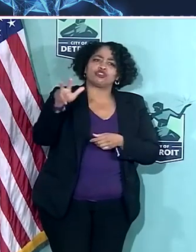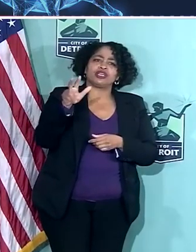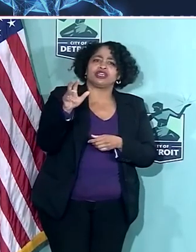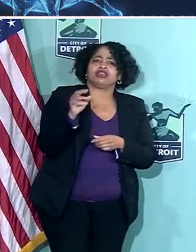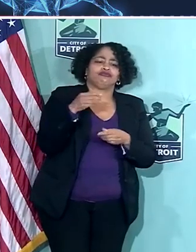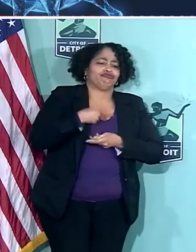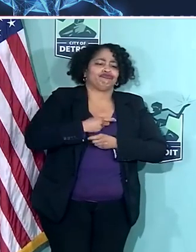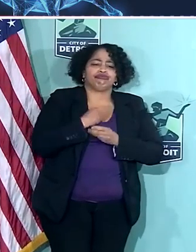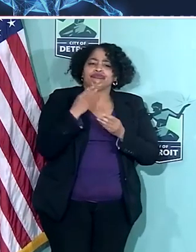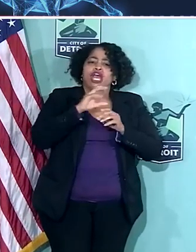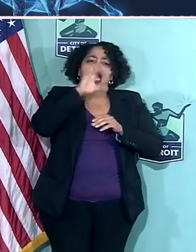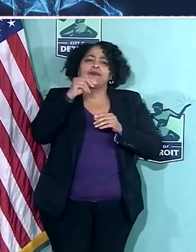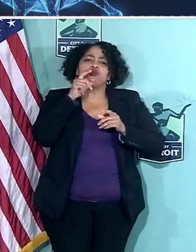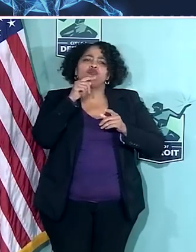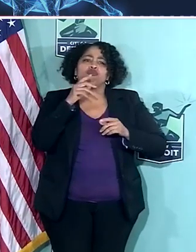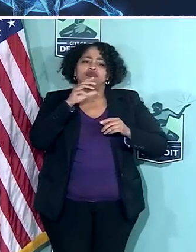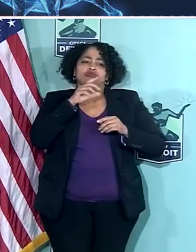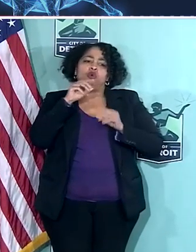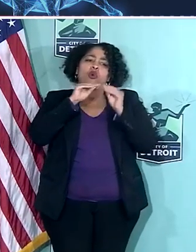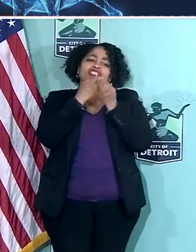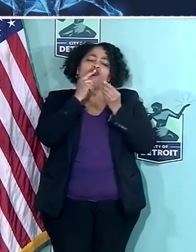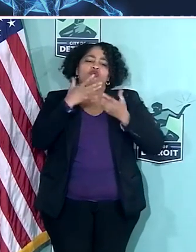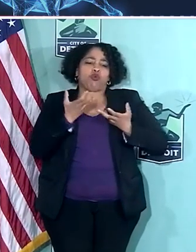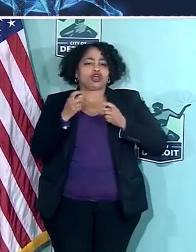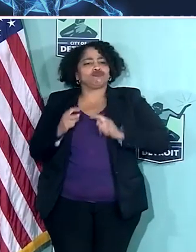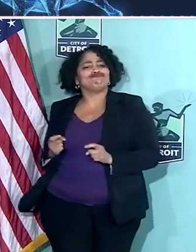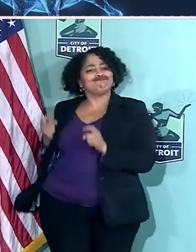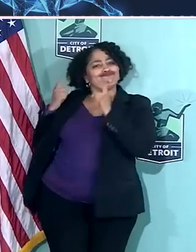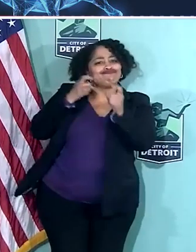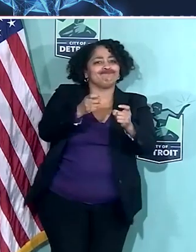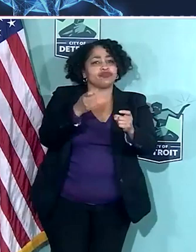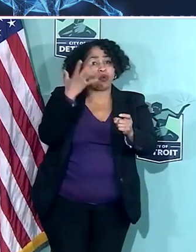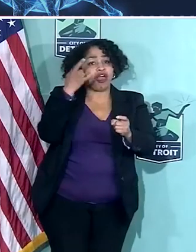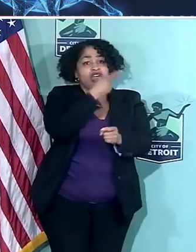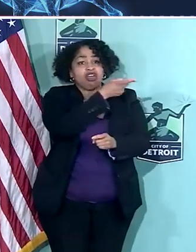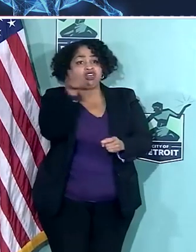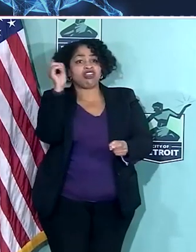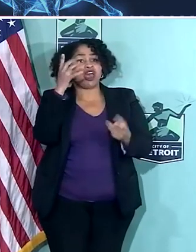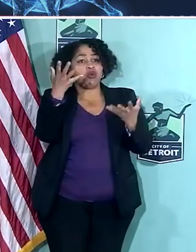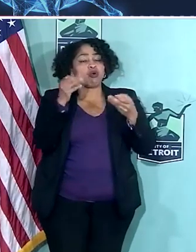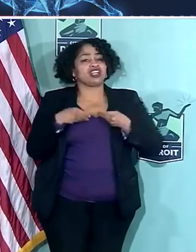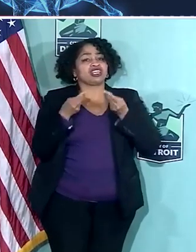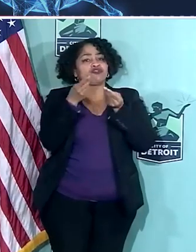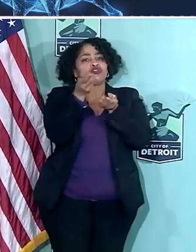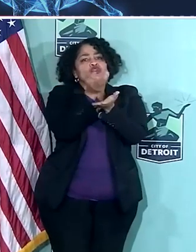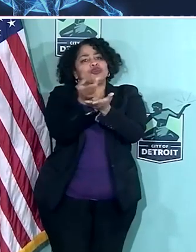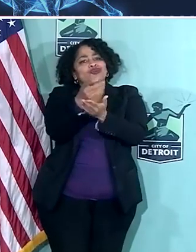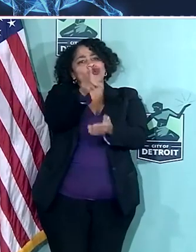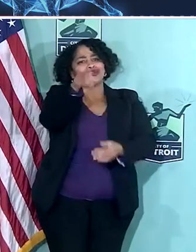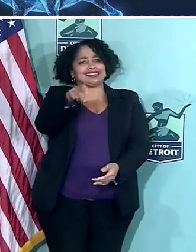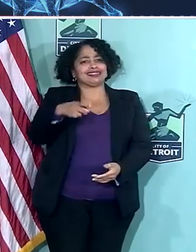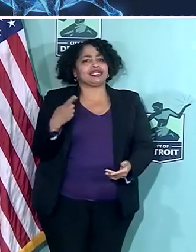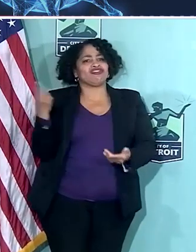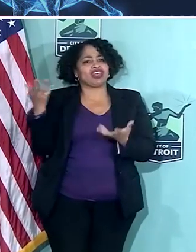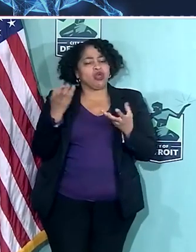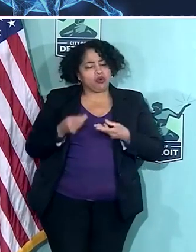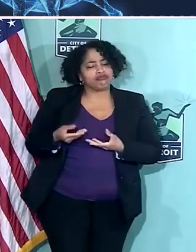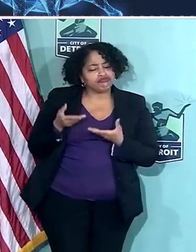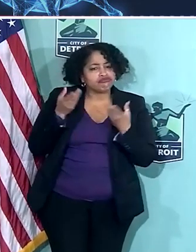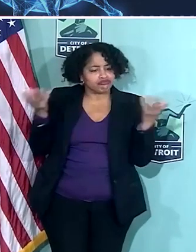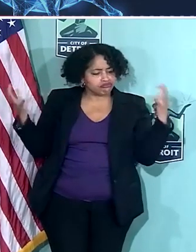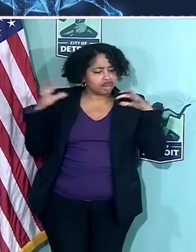folks have come together because they want to give you resources on how you